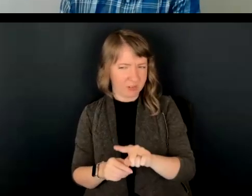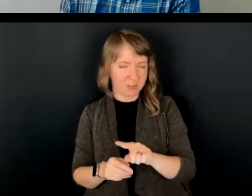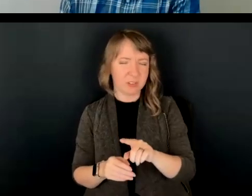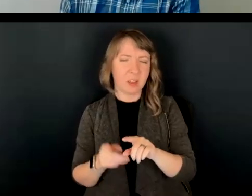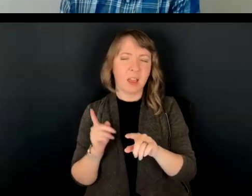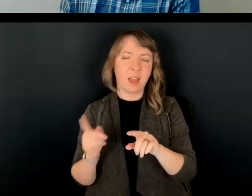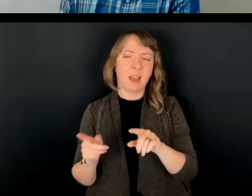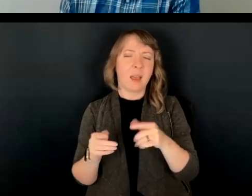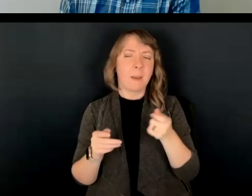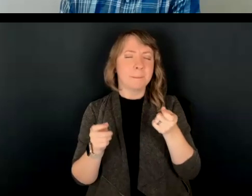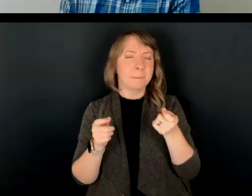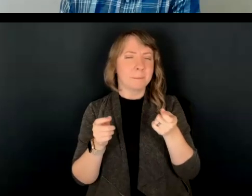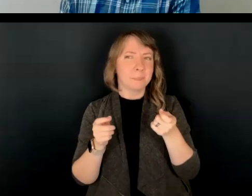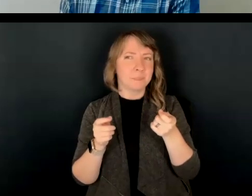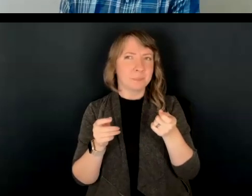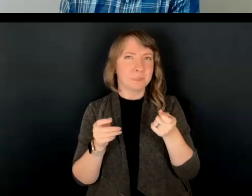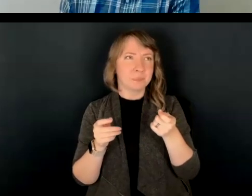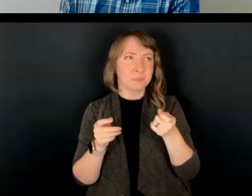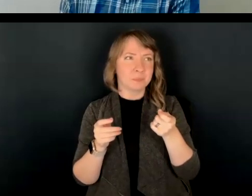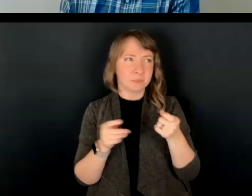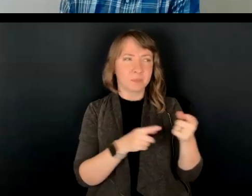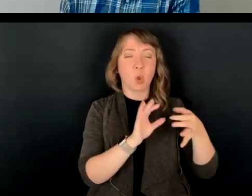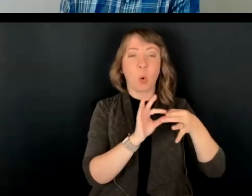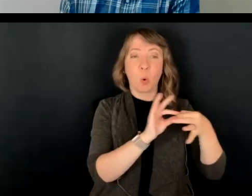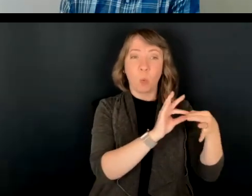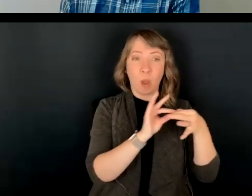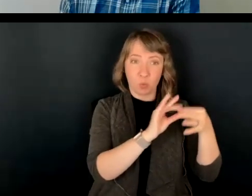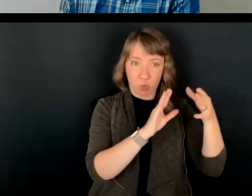by a cooperator, and if people have